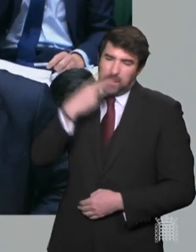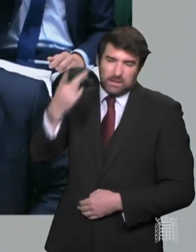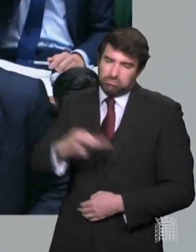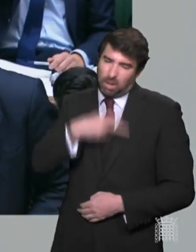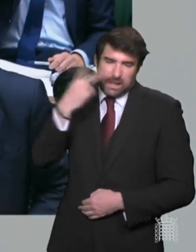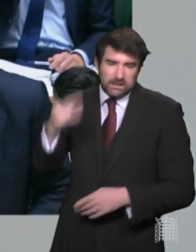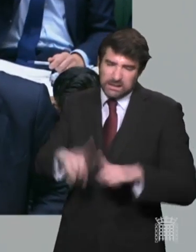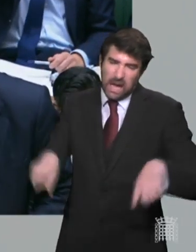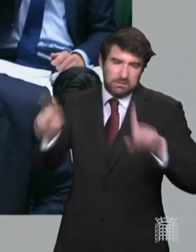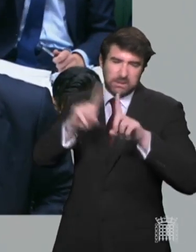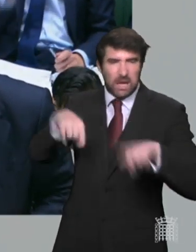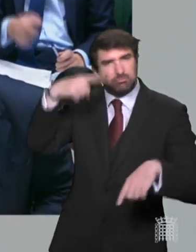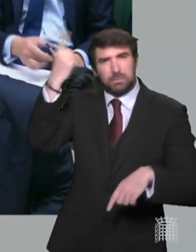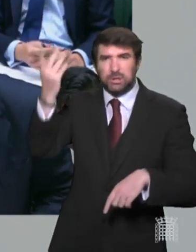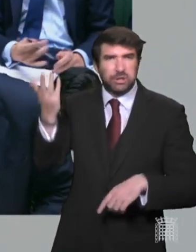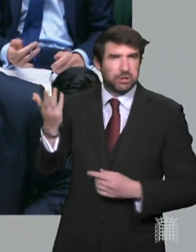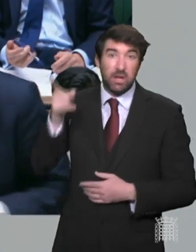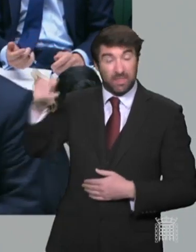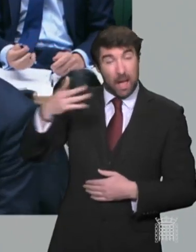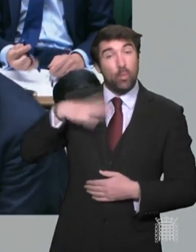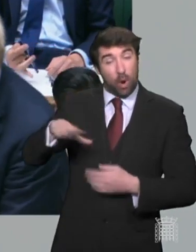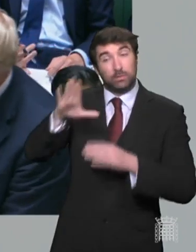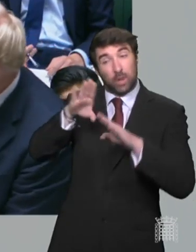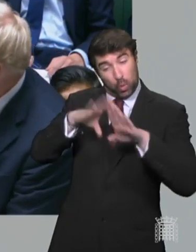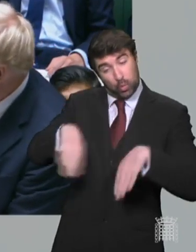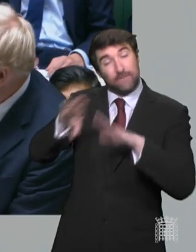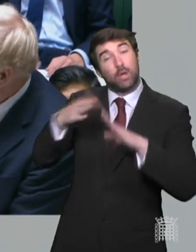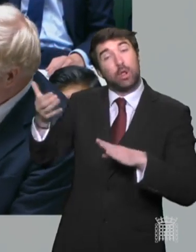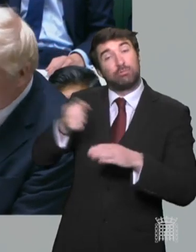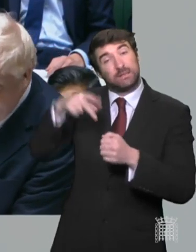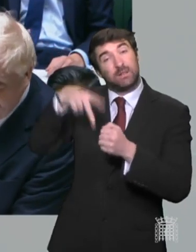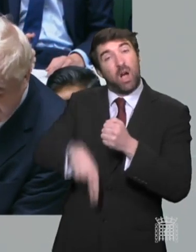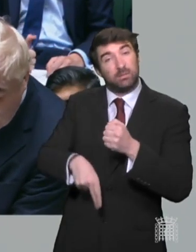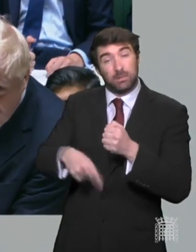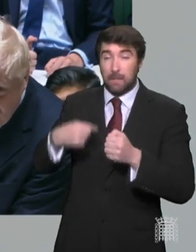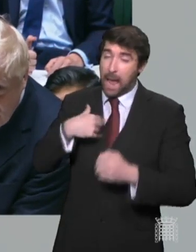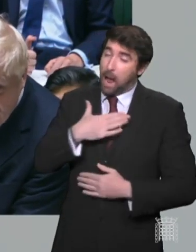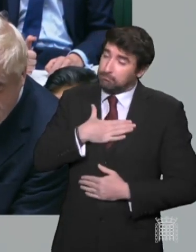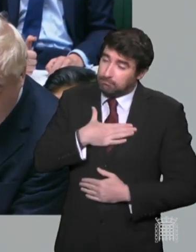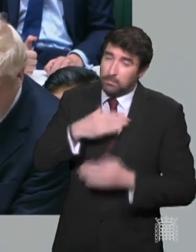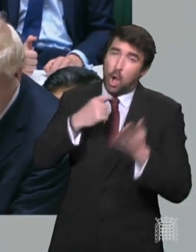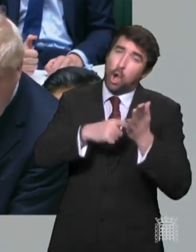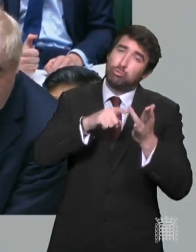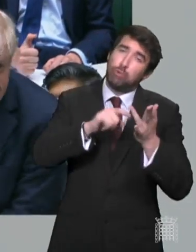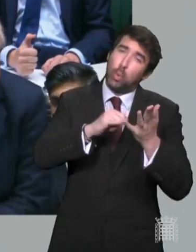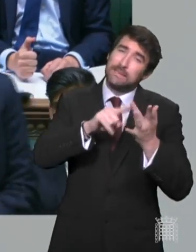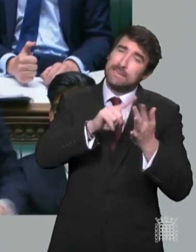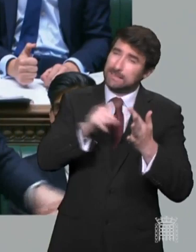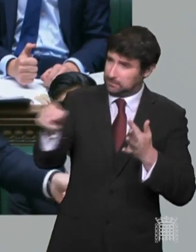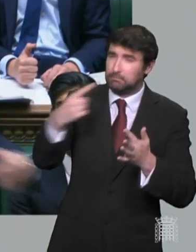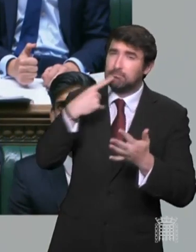I admire her and families up and down the land. But the best thing we can do for them is have a strong and dynamic economy. And